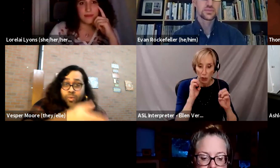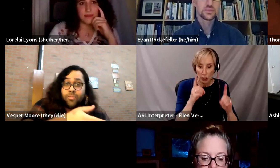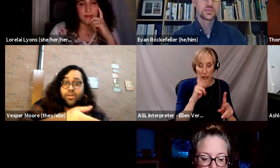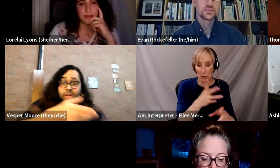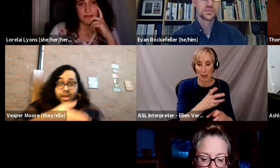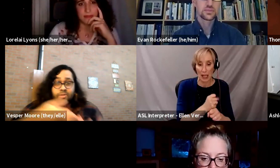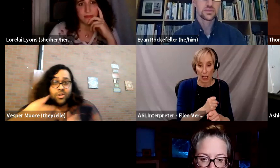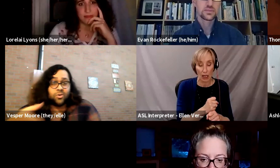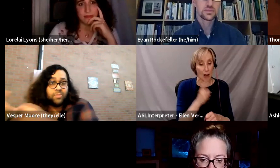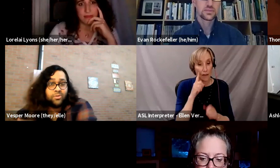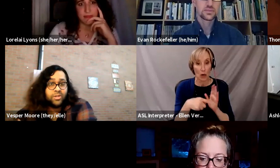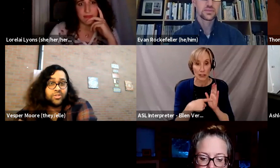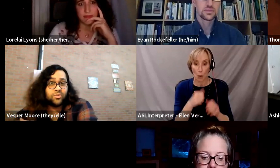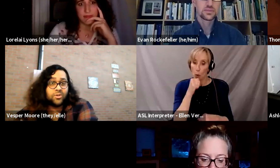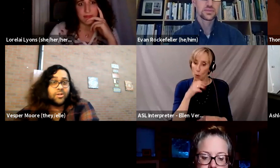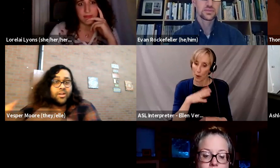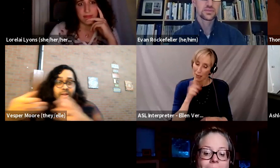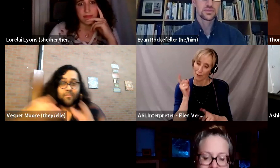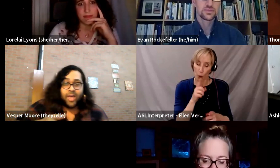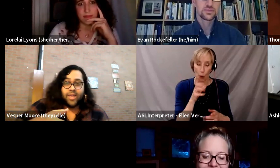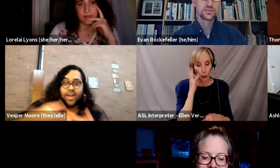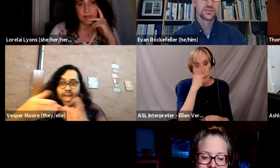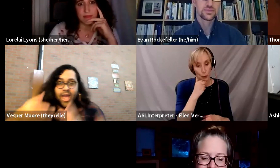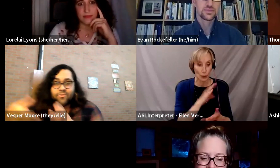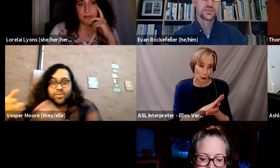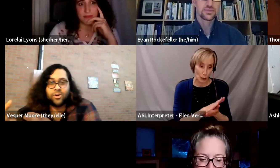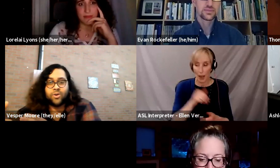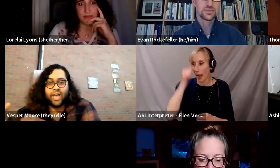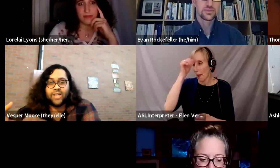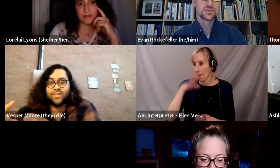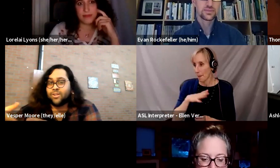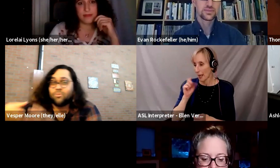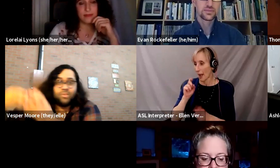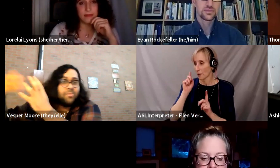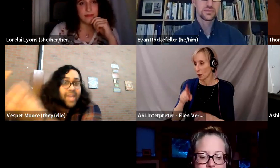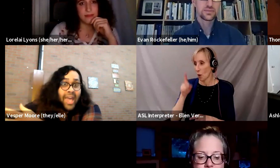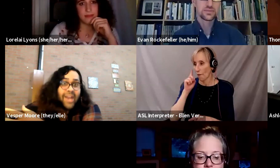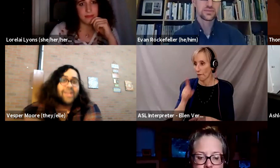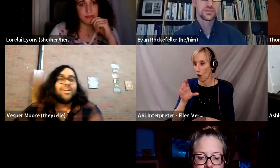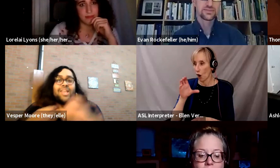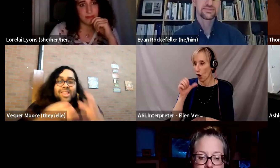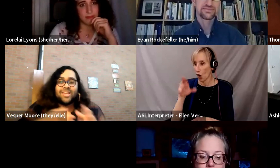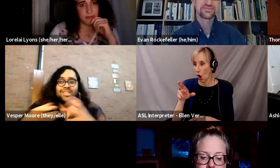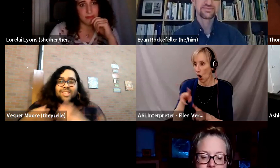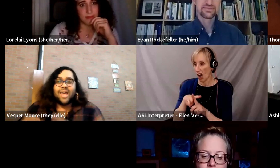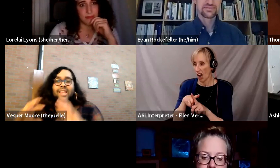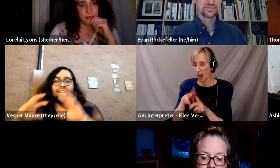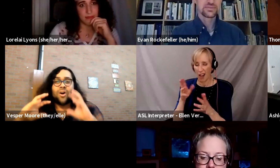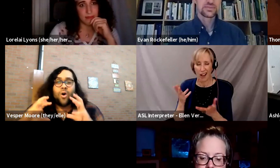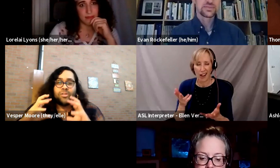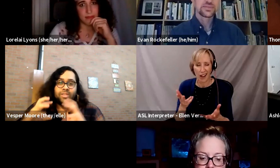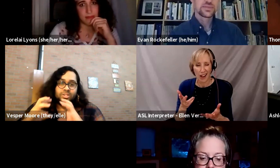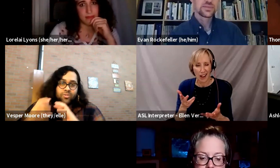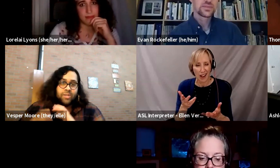like women have to go to beauty school. Men have to go and, be a mechanic, this and that,